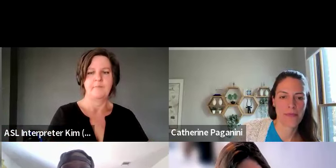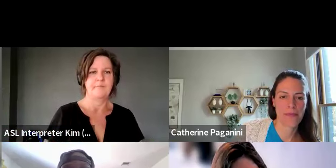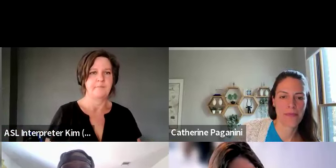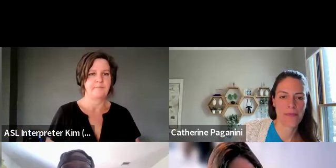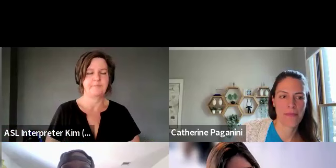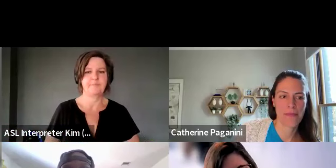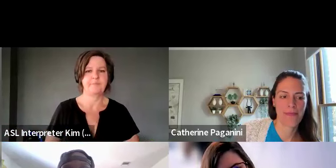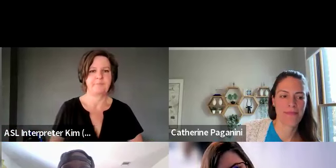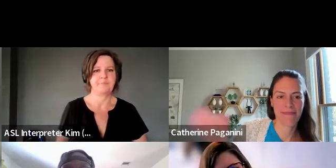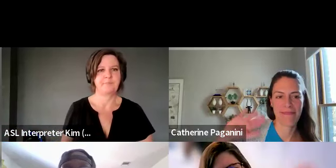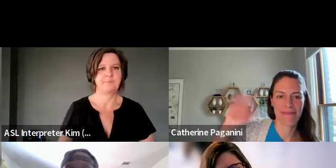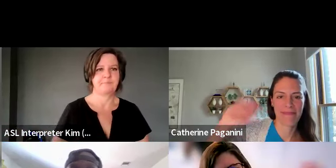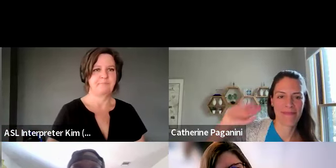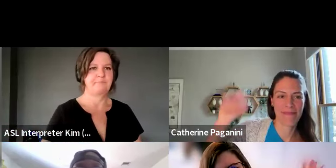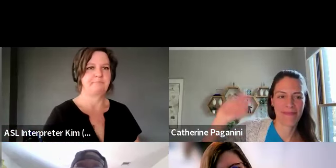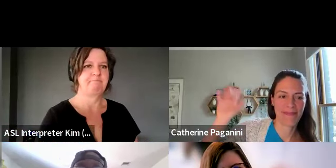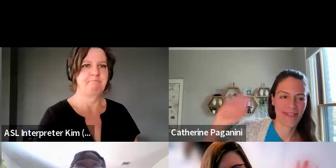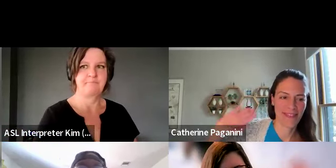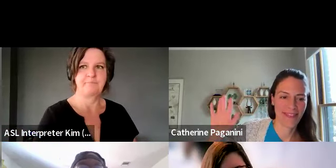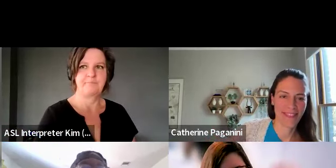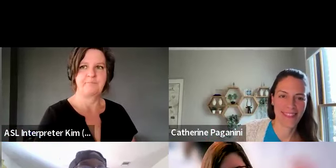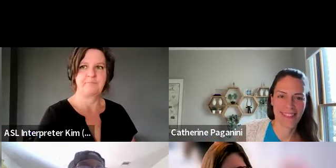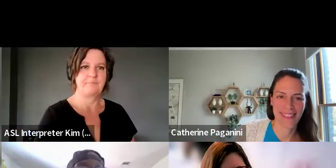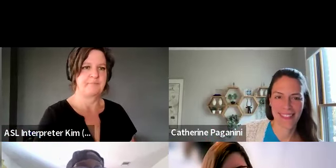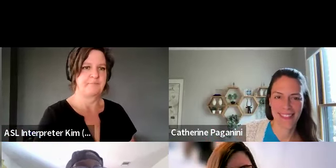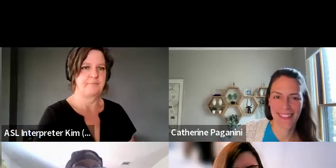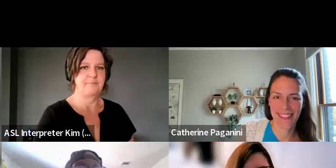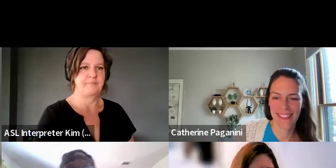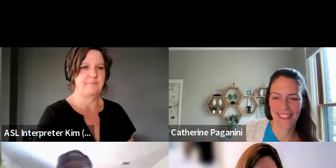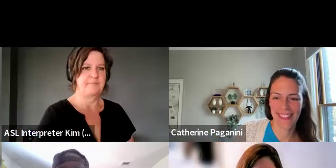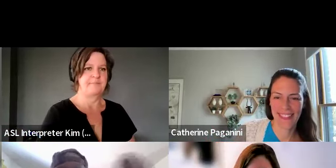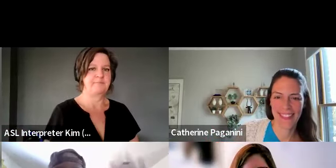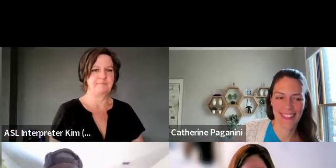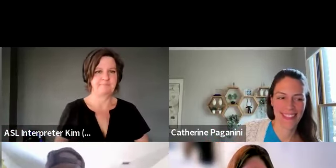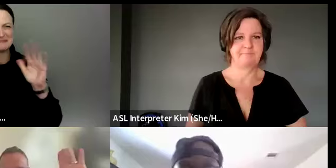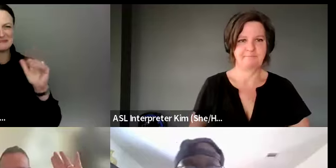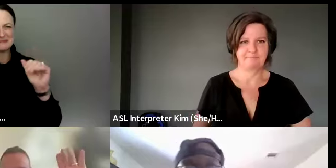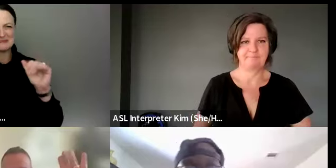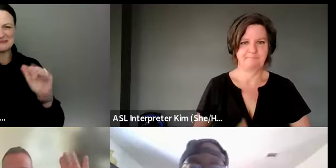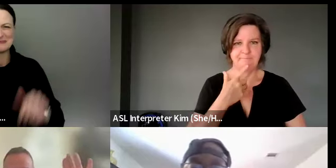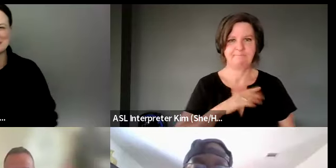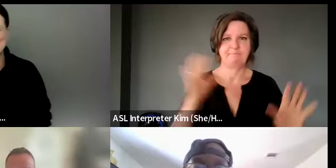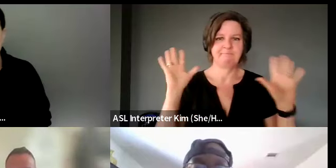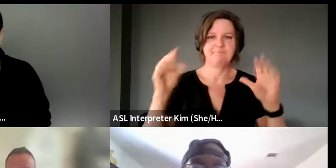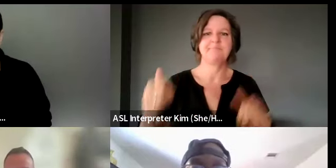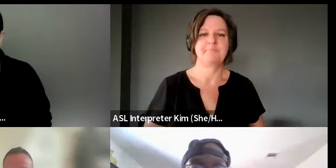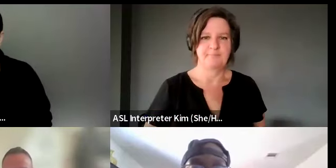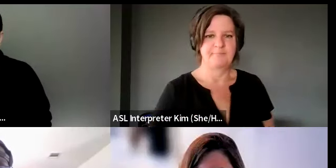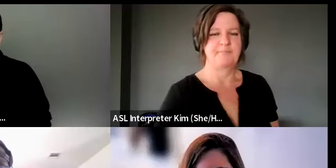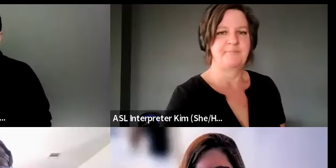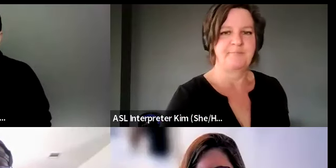see you. See you soon. Great. Have a great day. Thank you.